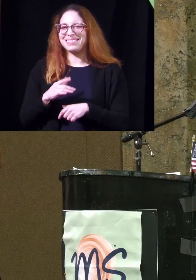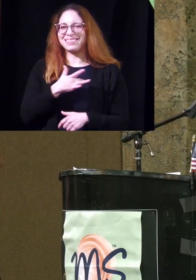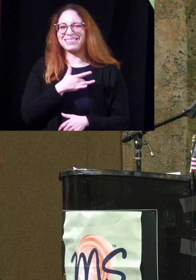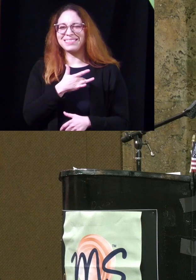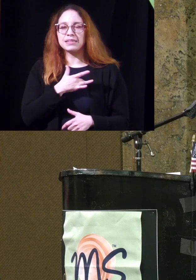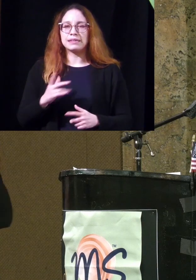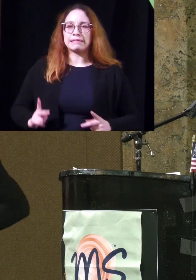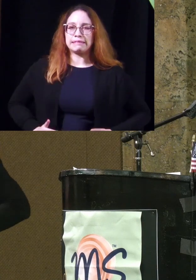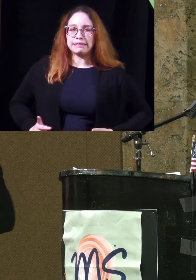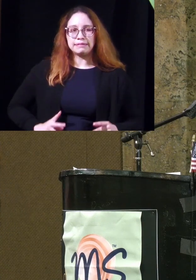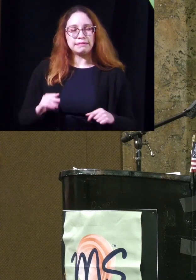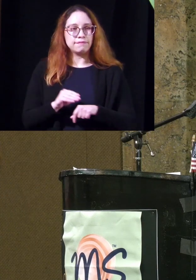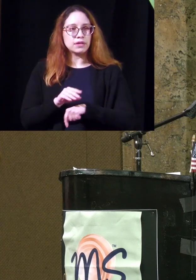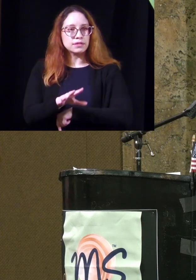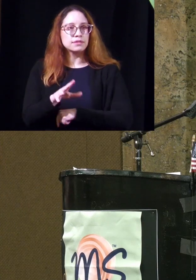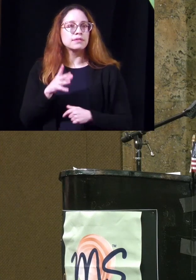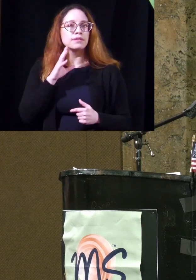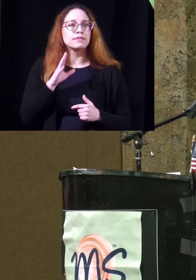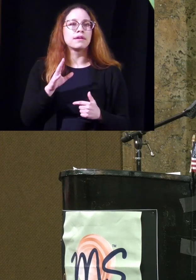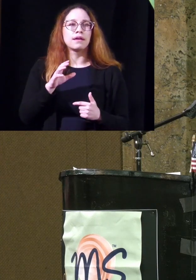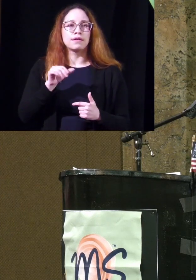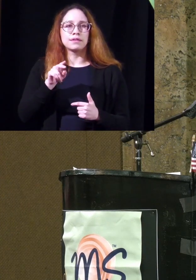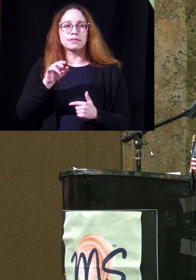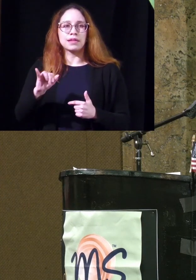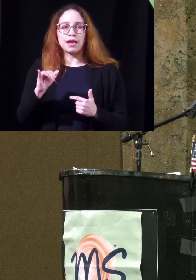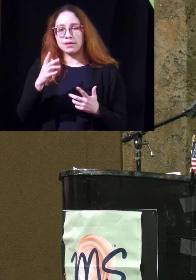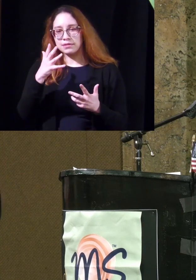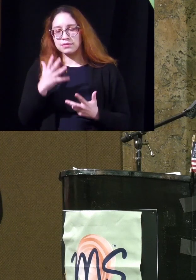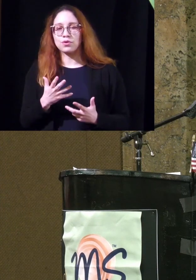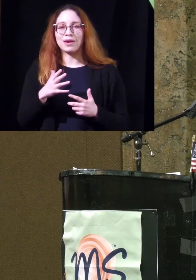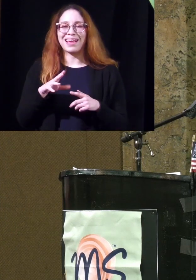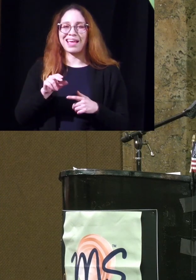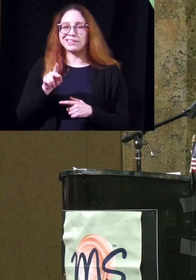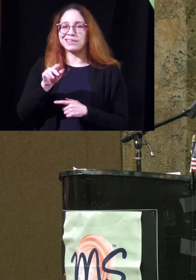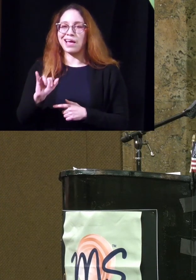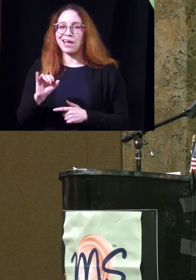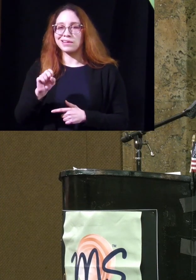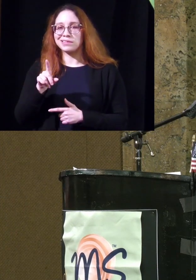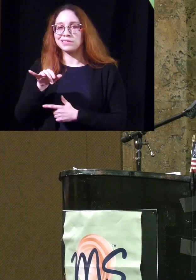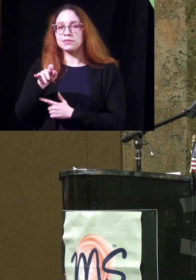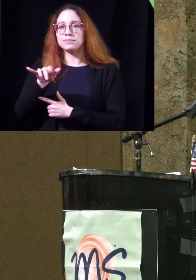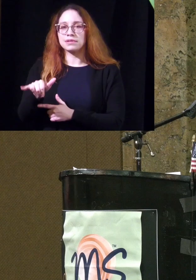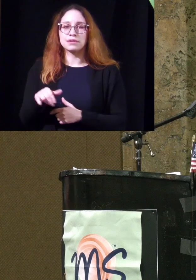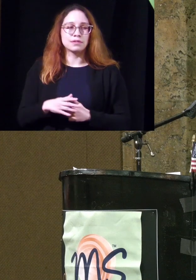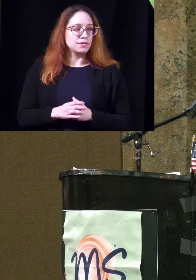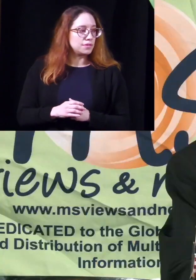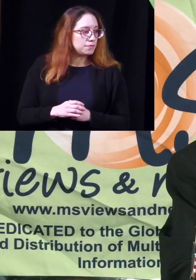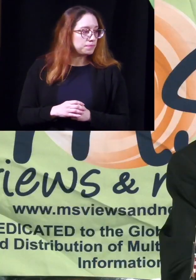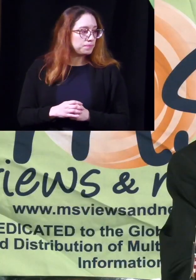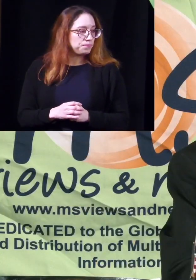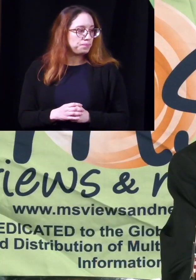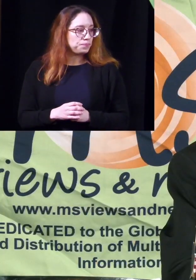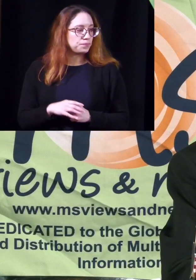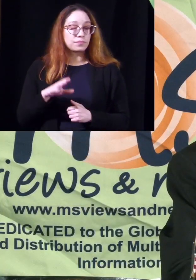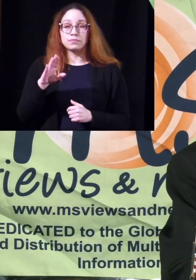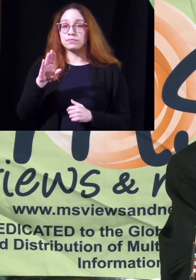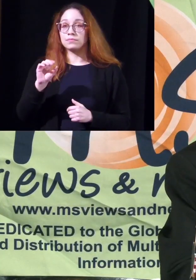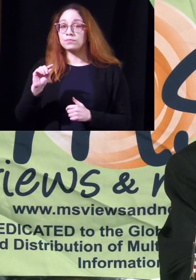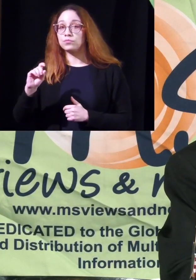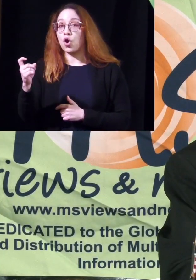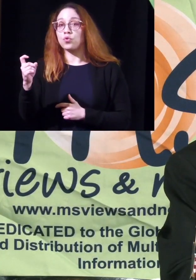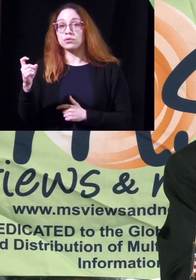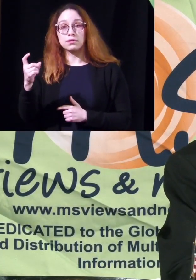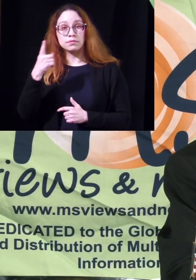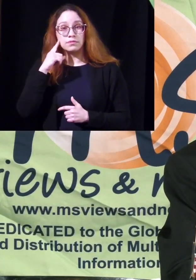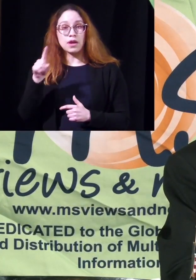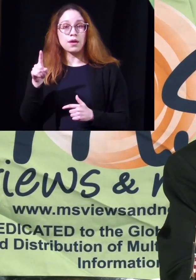kidney side effects. Antidepressants, antispasticity drugs like baclofen or tizanidine. Botox is helpful